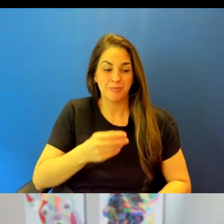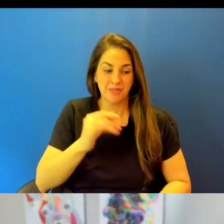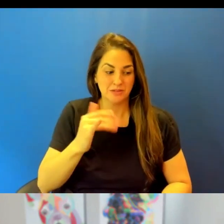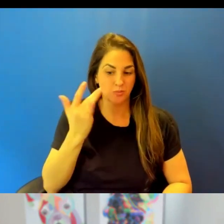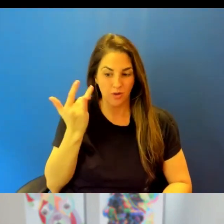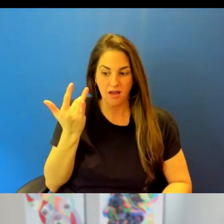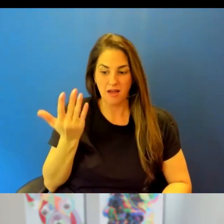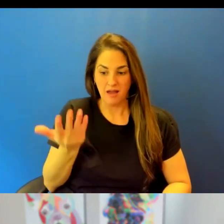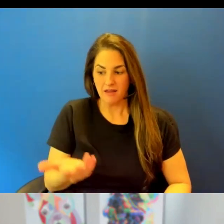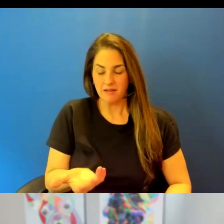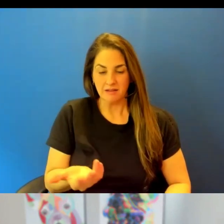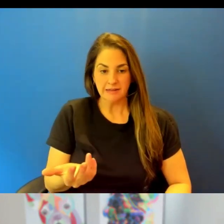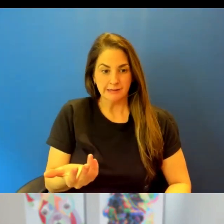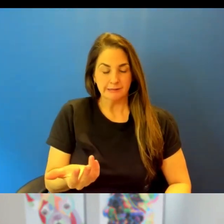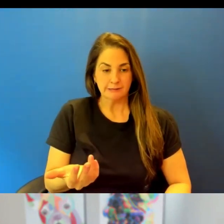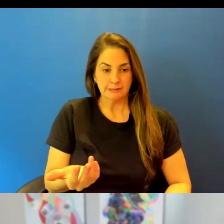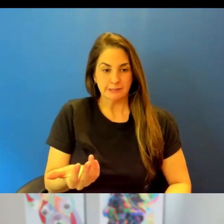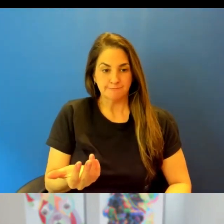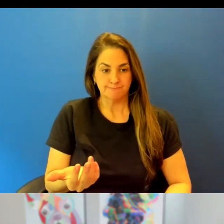why